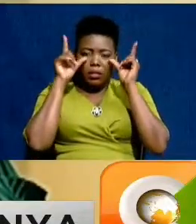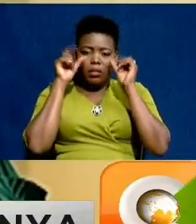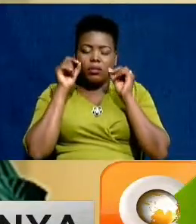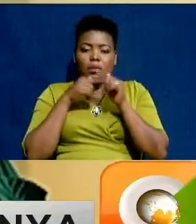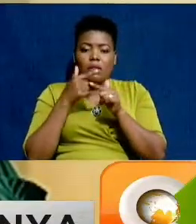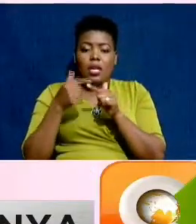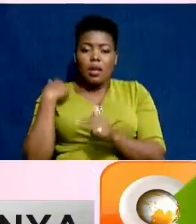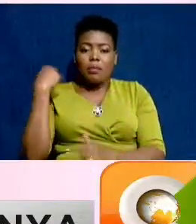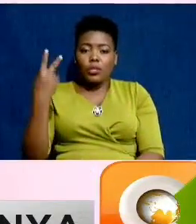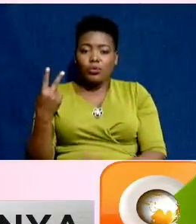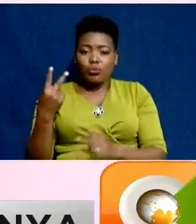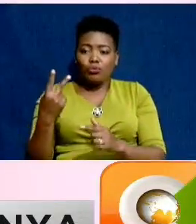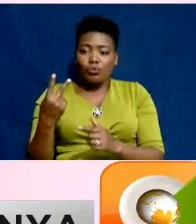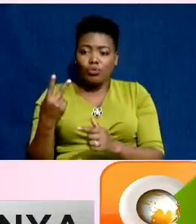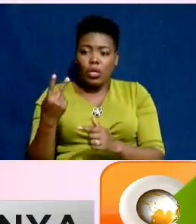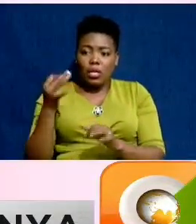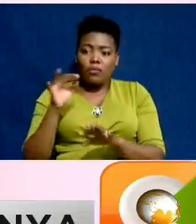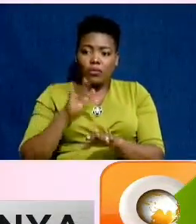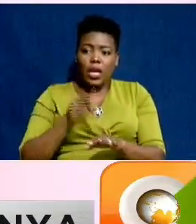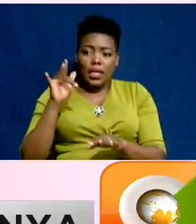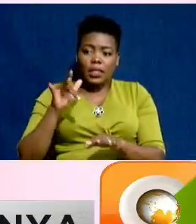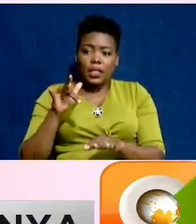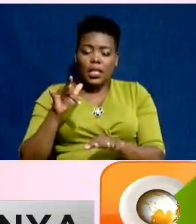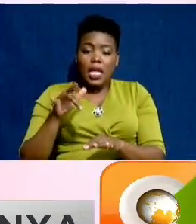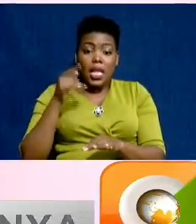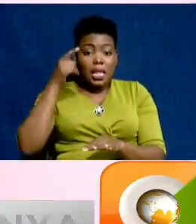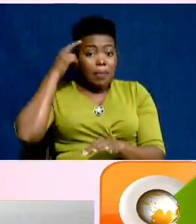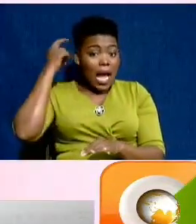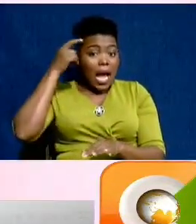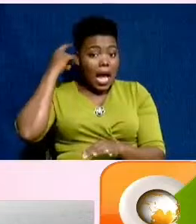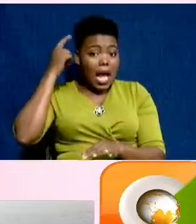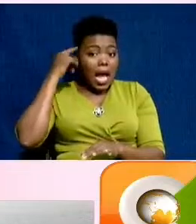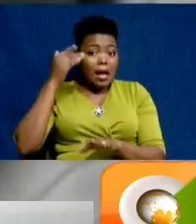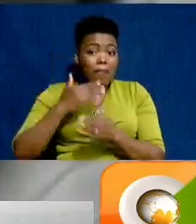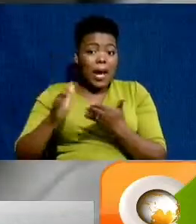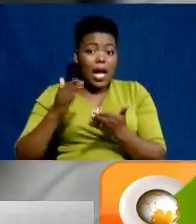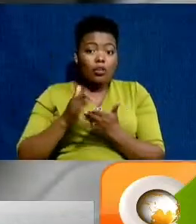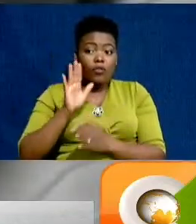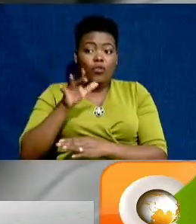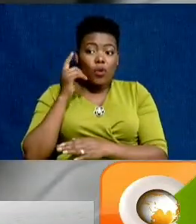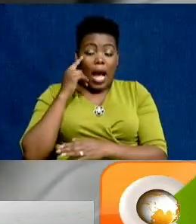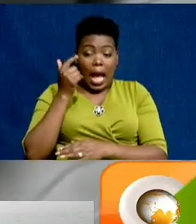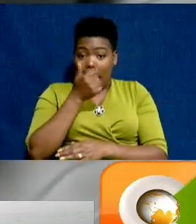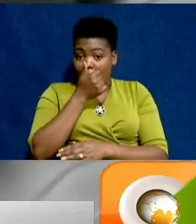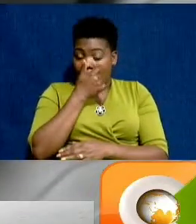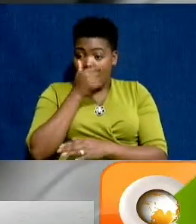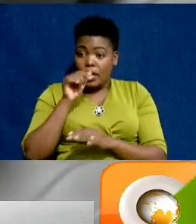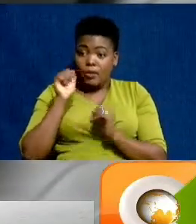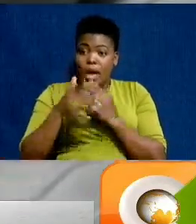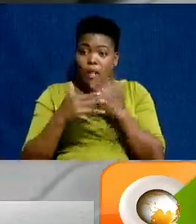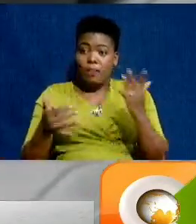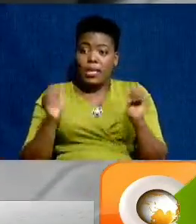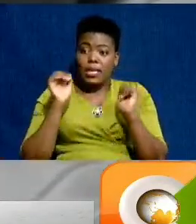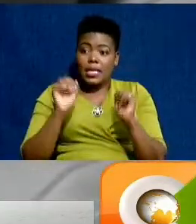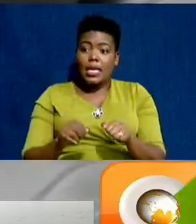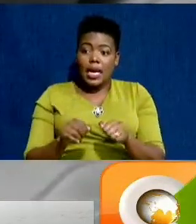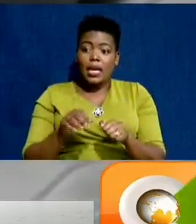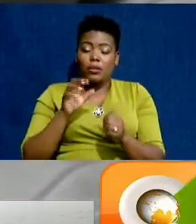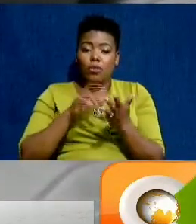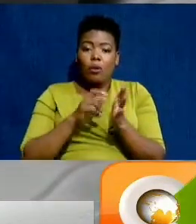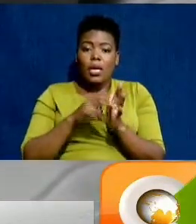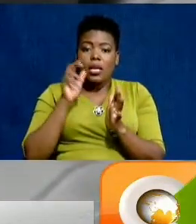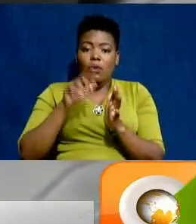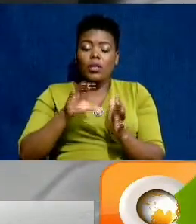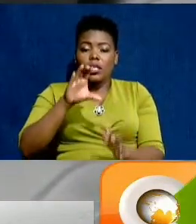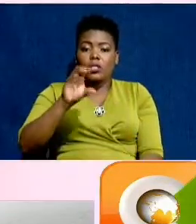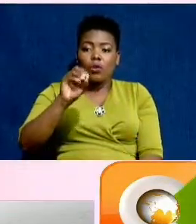two, if I touch what you call the cornea, the black part of your eye, with some cotton wool, you'll also blink. So we call it